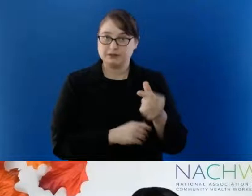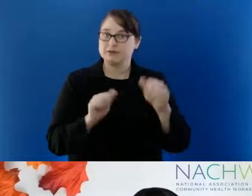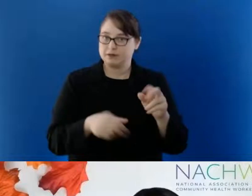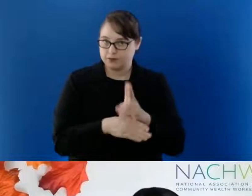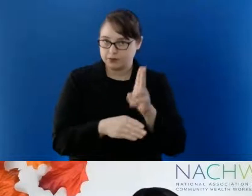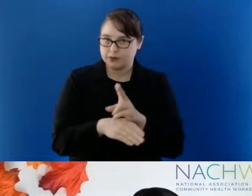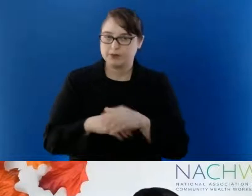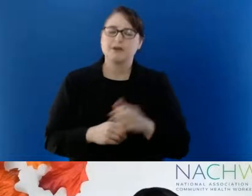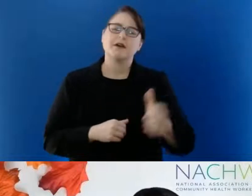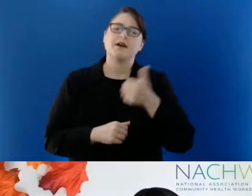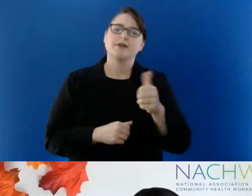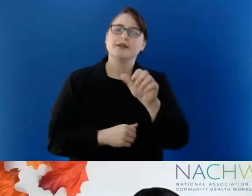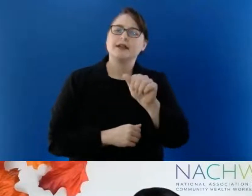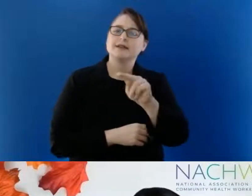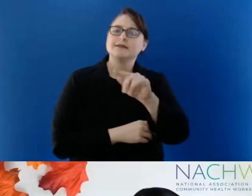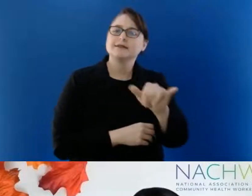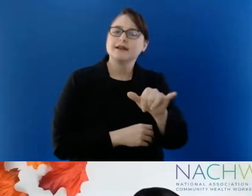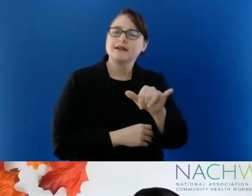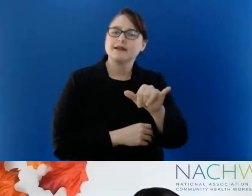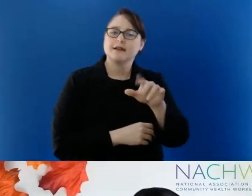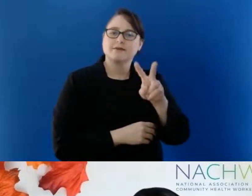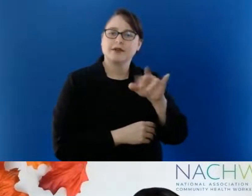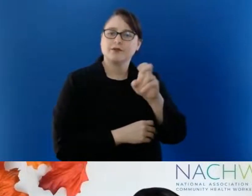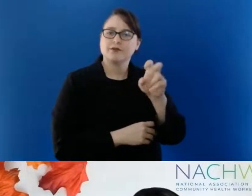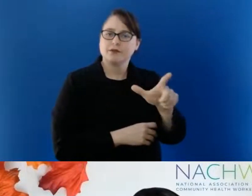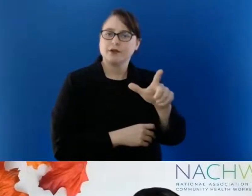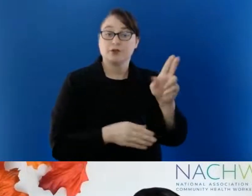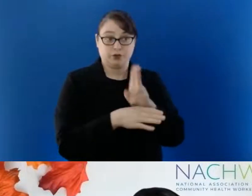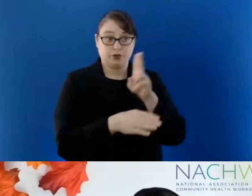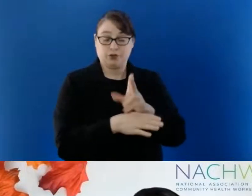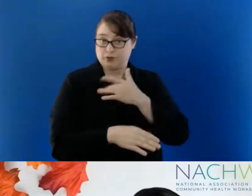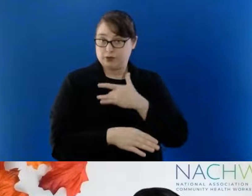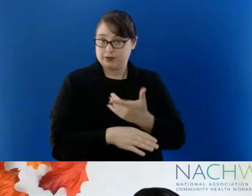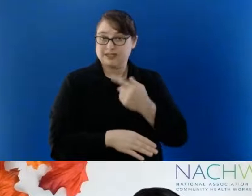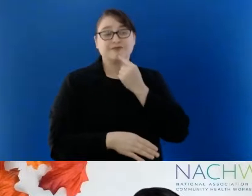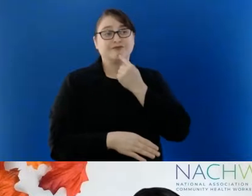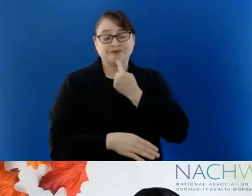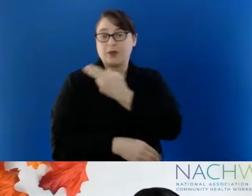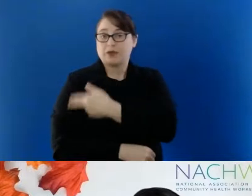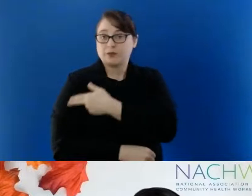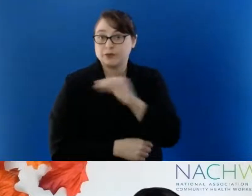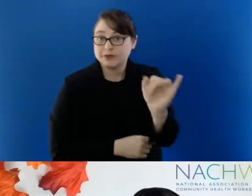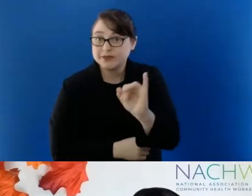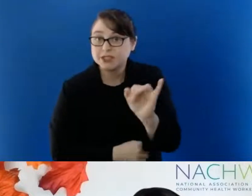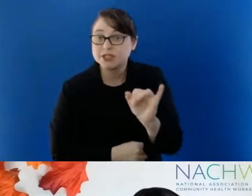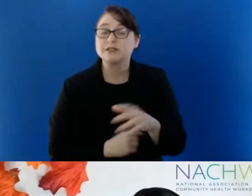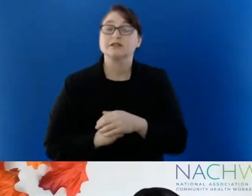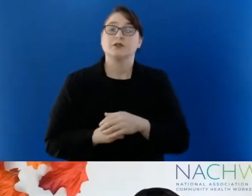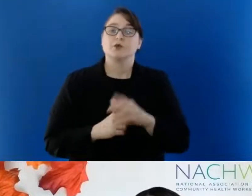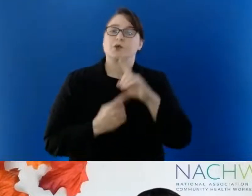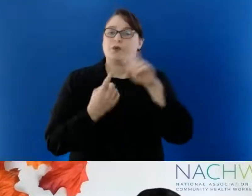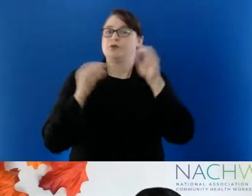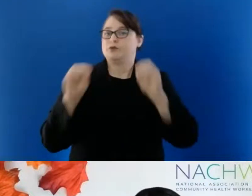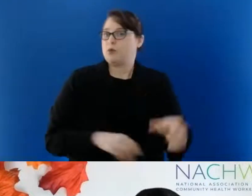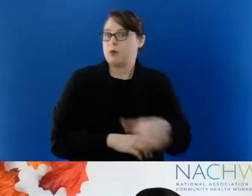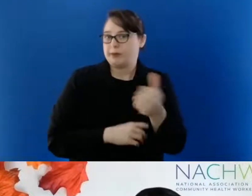other antivirals that are used in really serious hospitalized infections when there are no other options. So